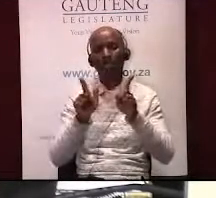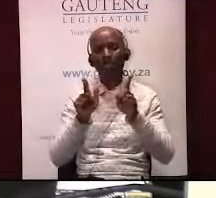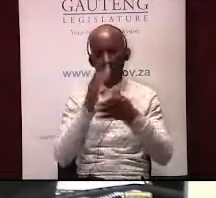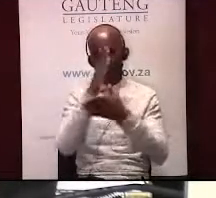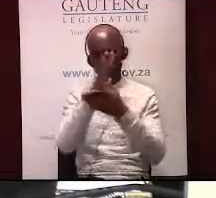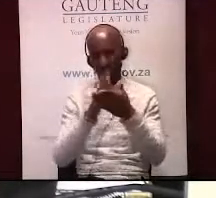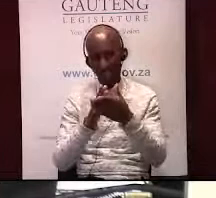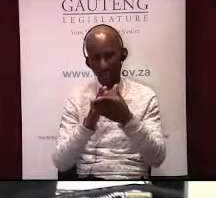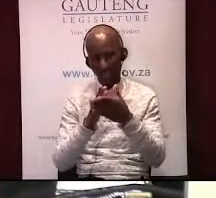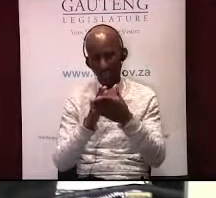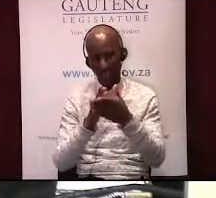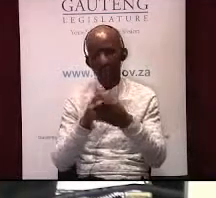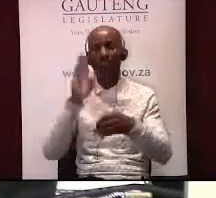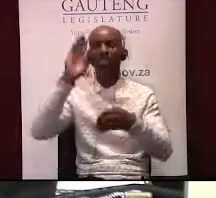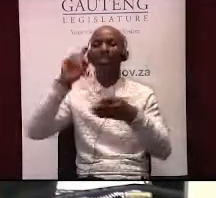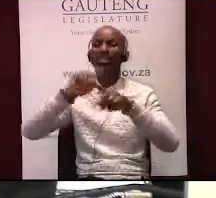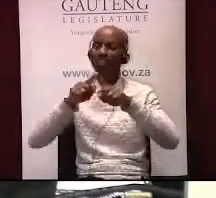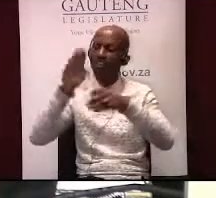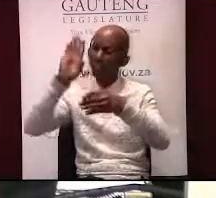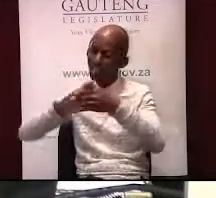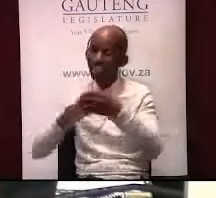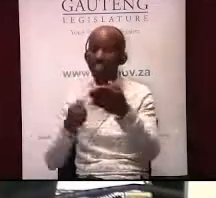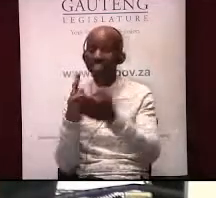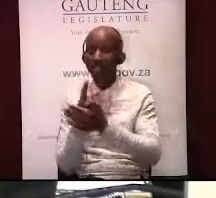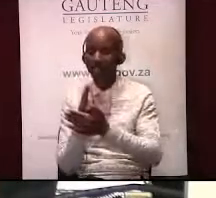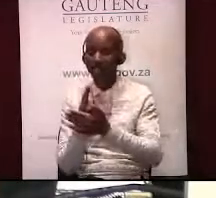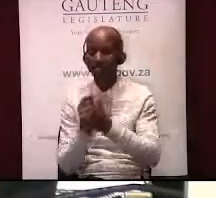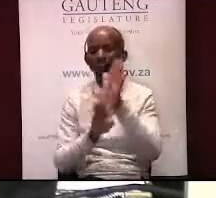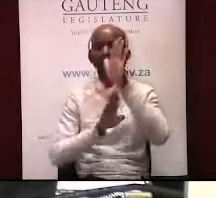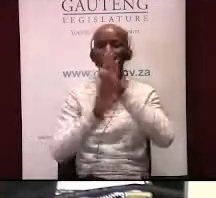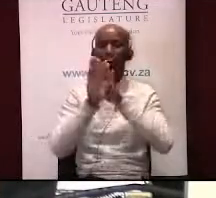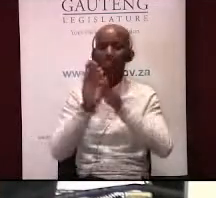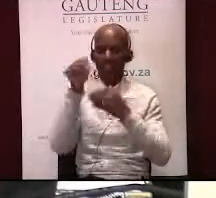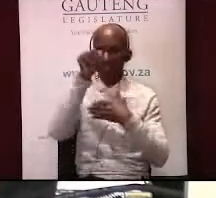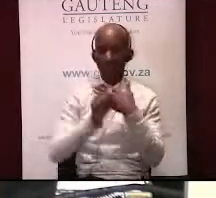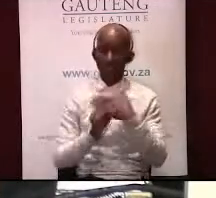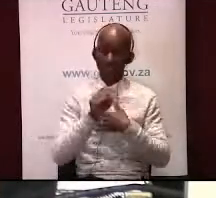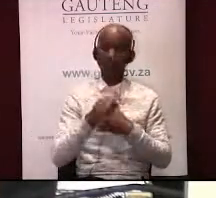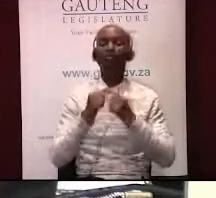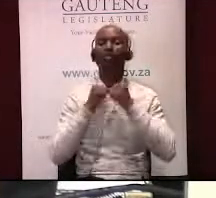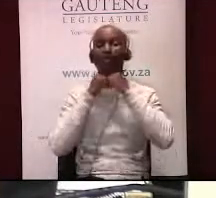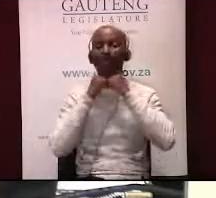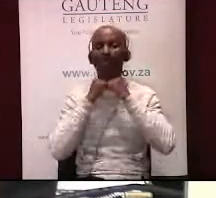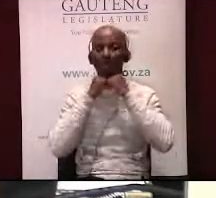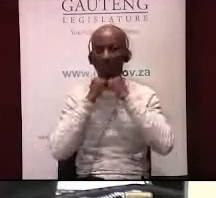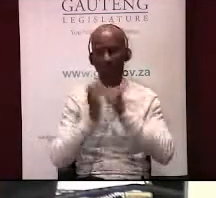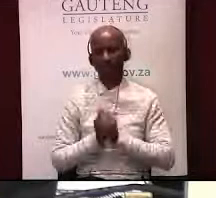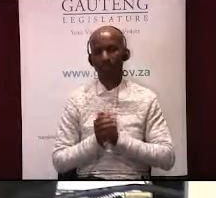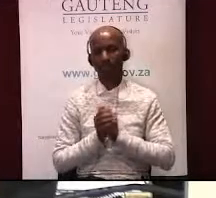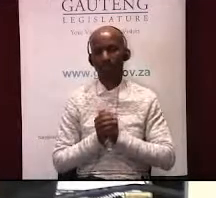some awkward reason, it happens to be exaggerated during the month of August.